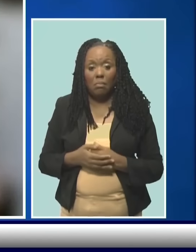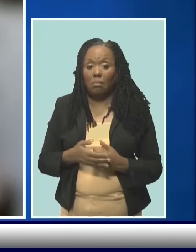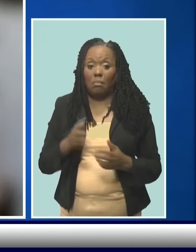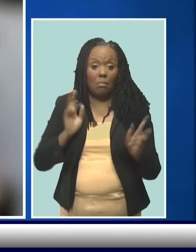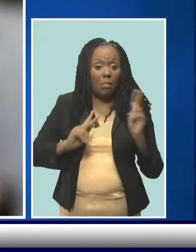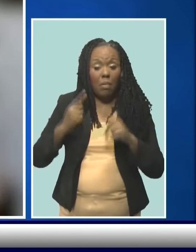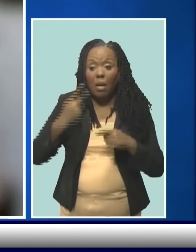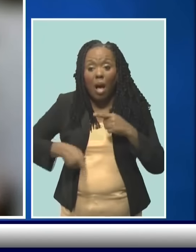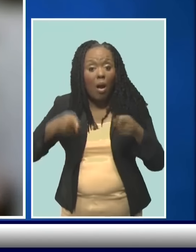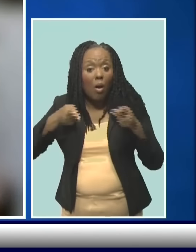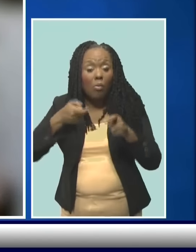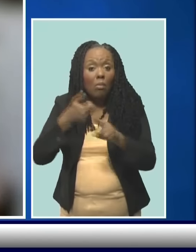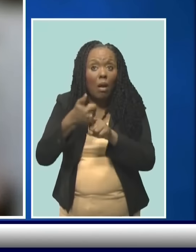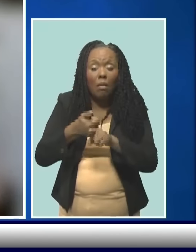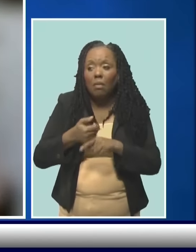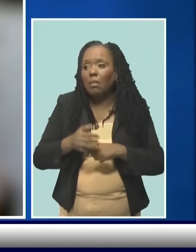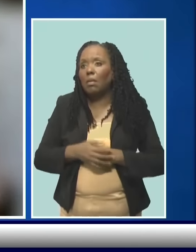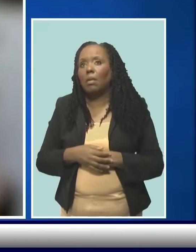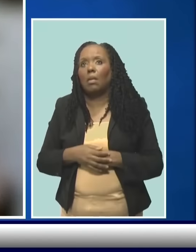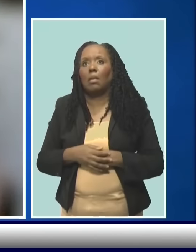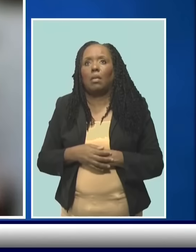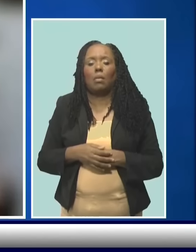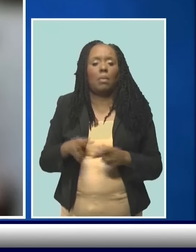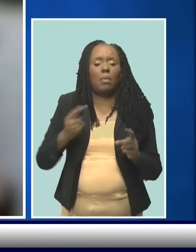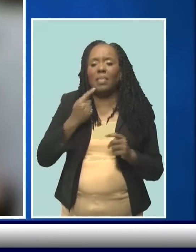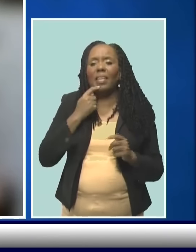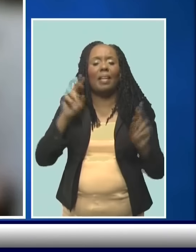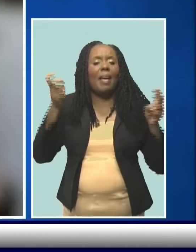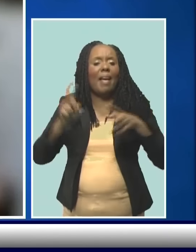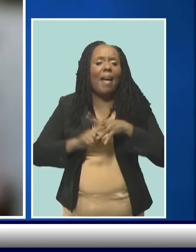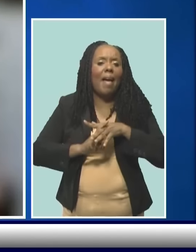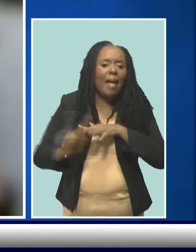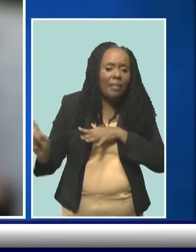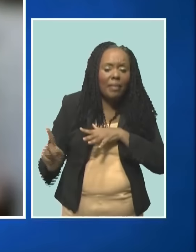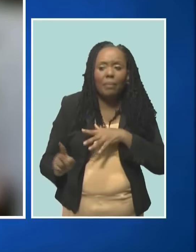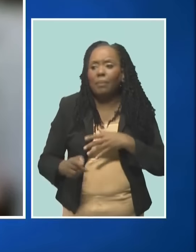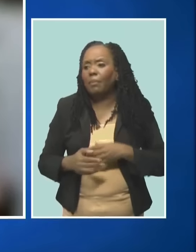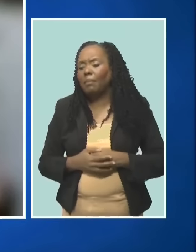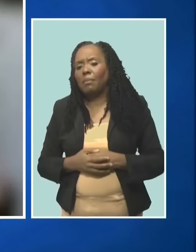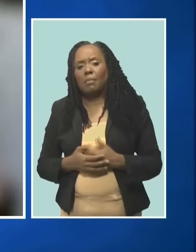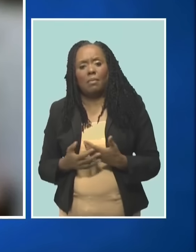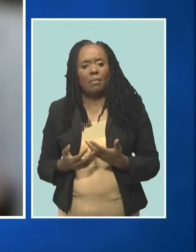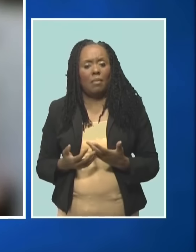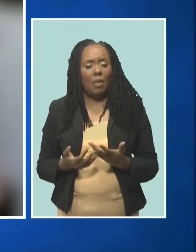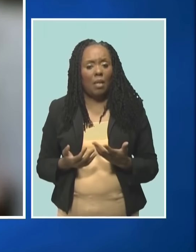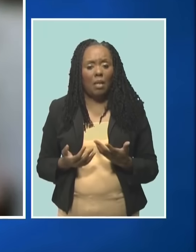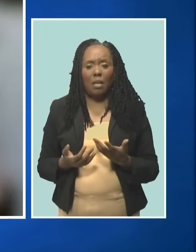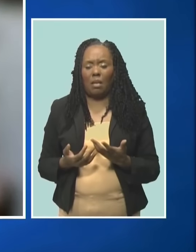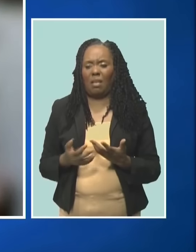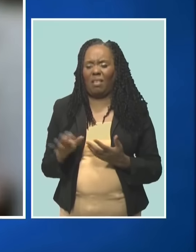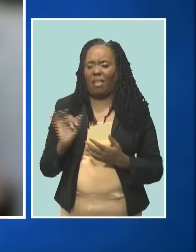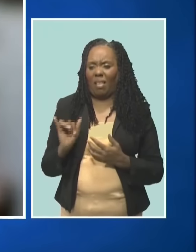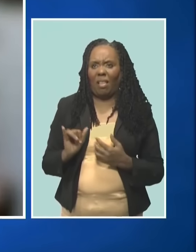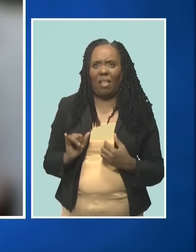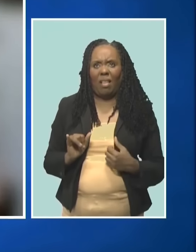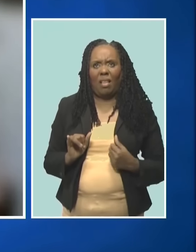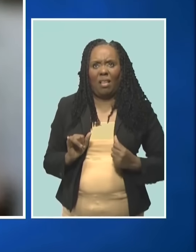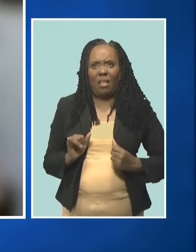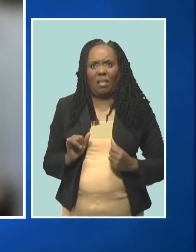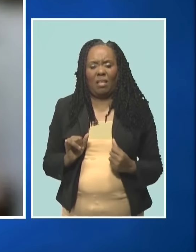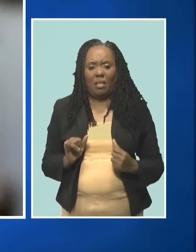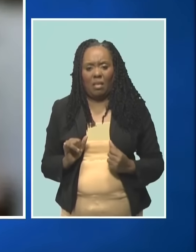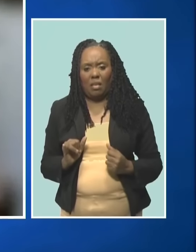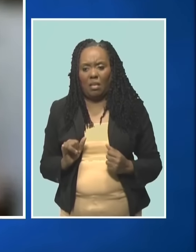And now, of course, they've escaped, and that word, they've escaped from the hospital. And therefore, it's almost as if it's telling